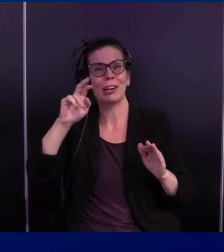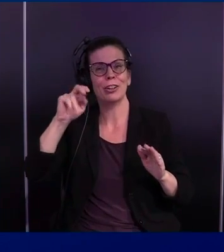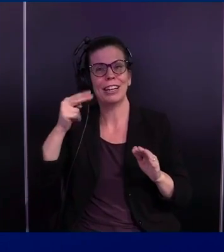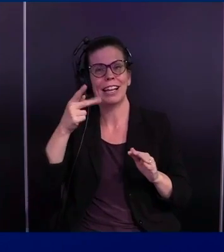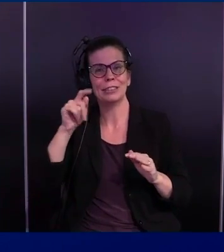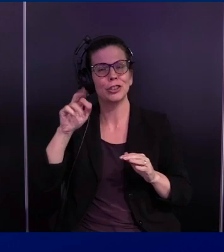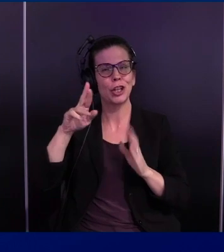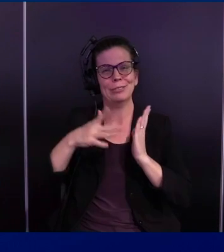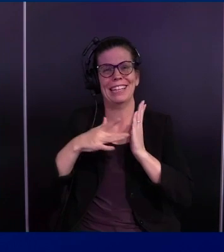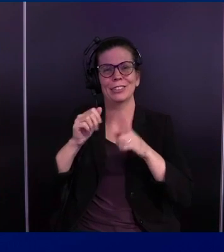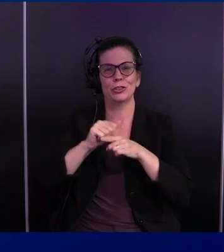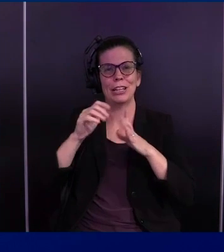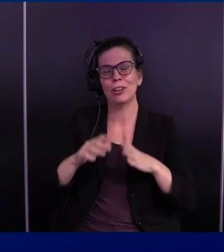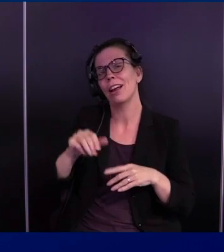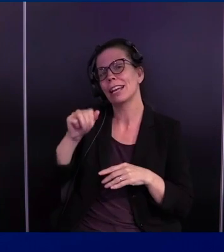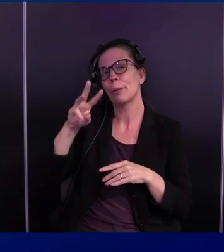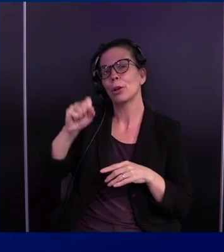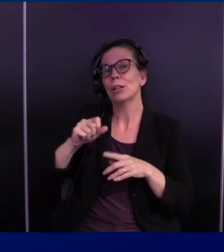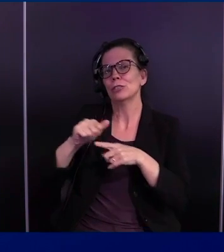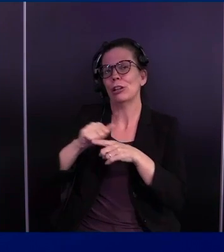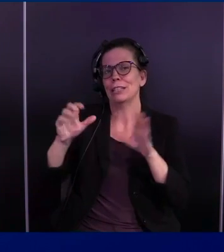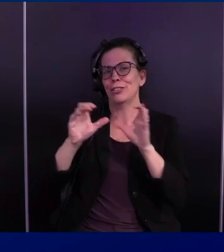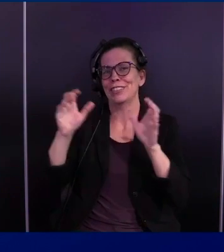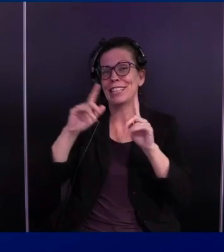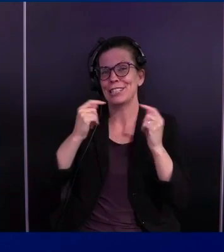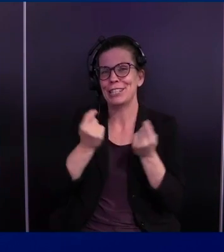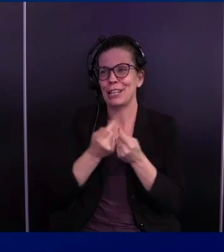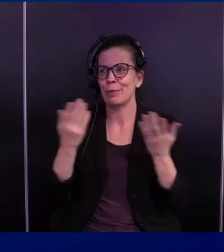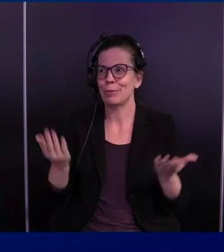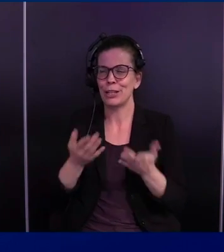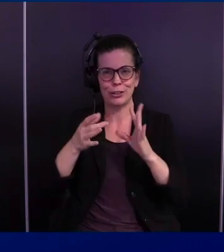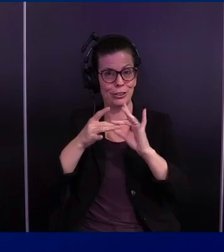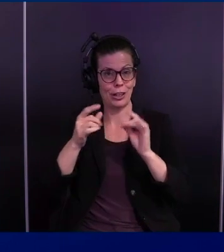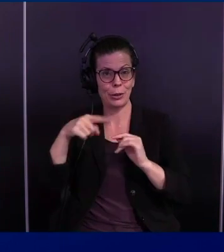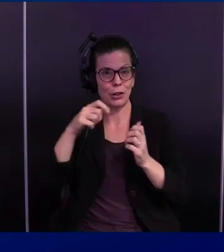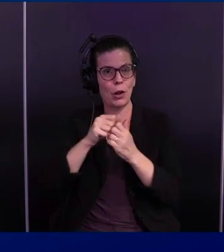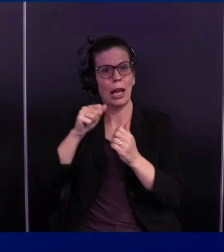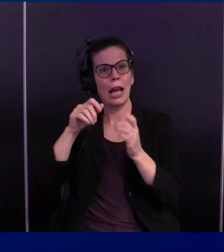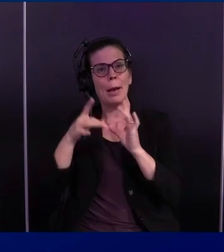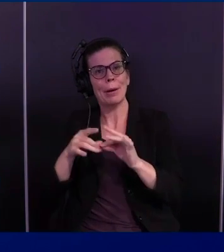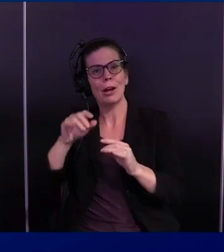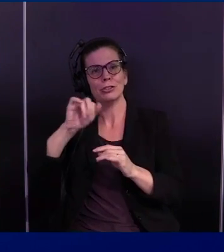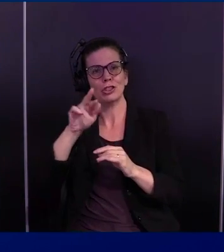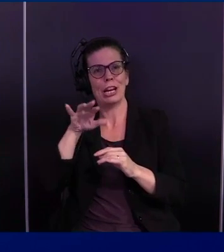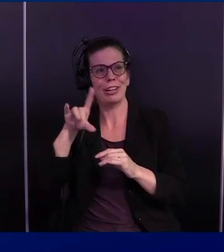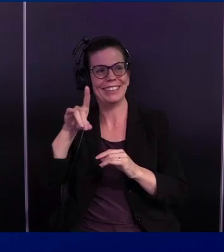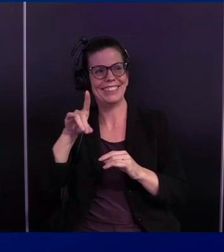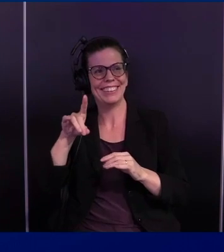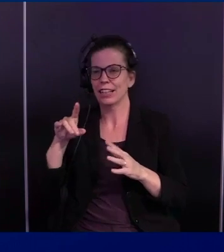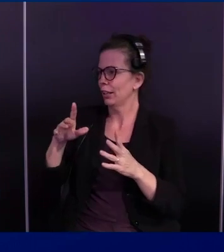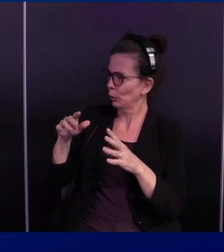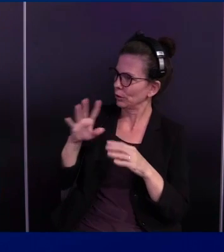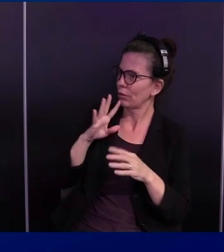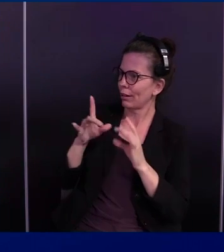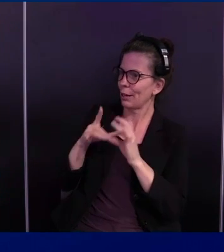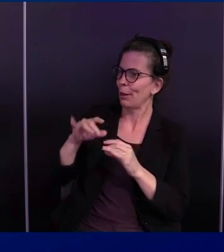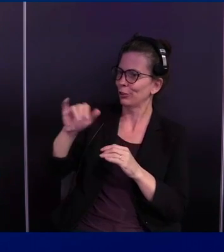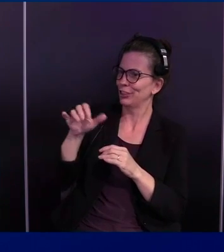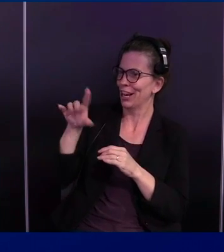trainer on the AWS Training Certification team, here to talk to you about Jared. Hello. I'm talking about Jared.